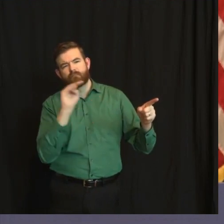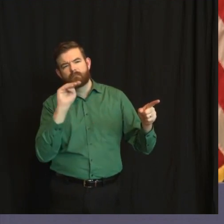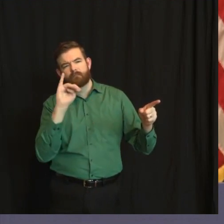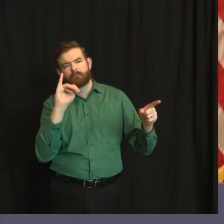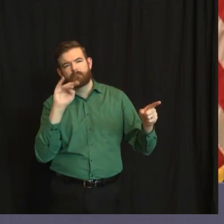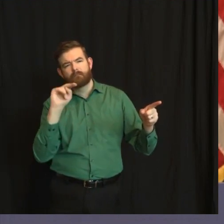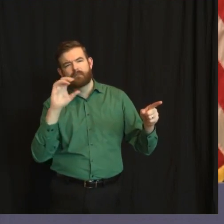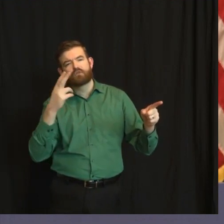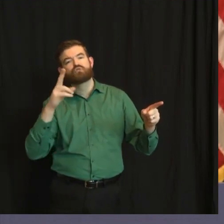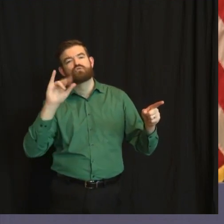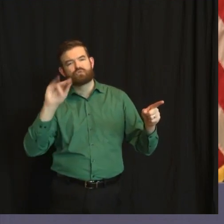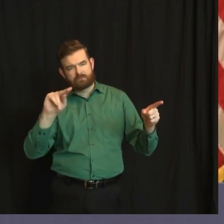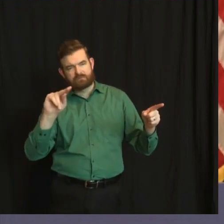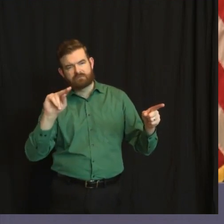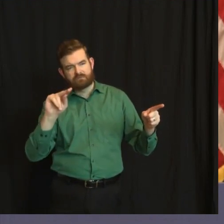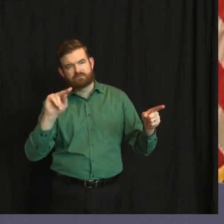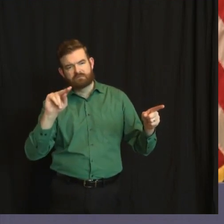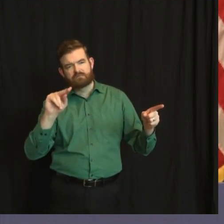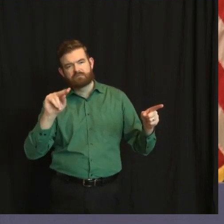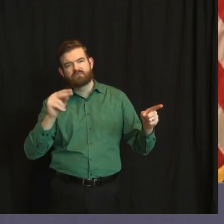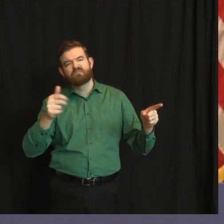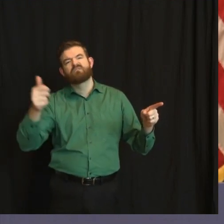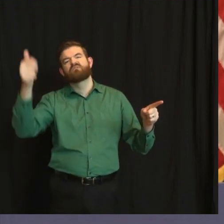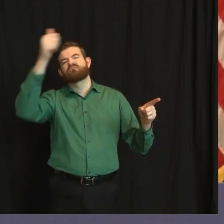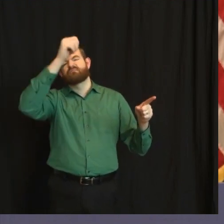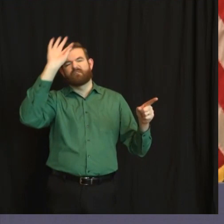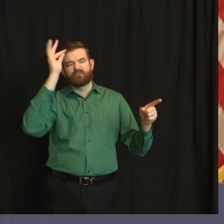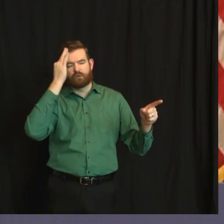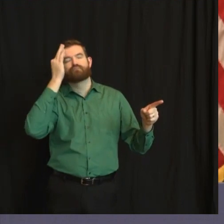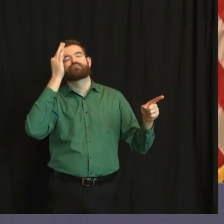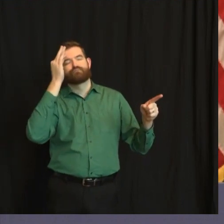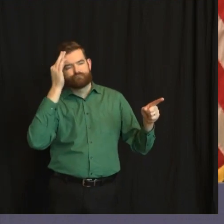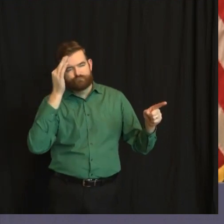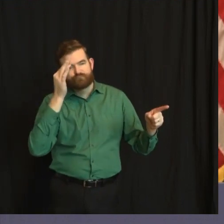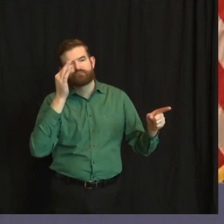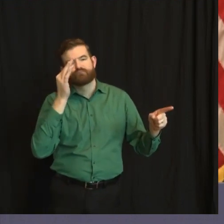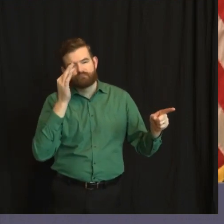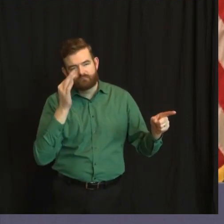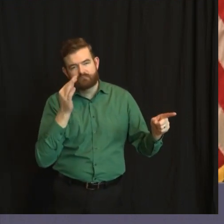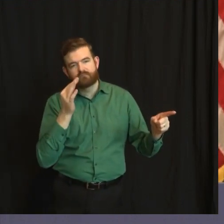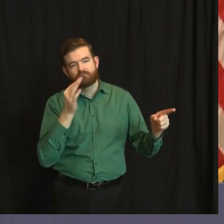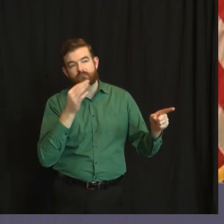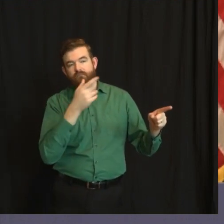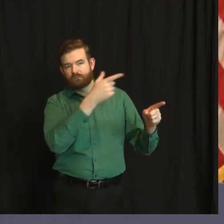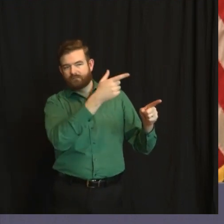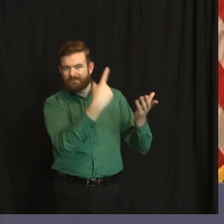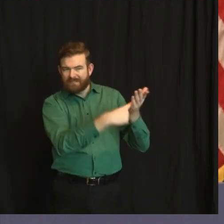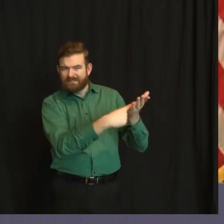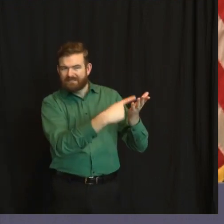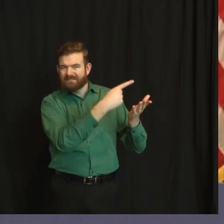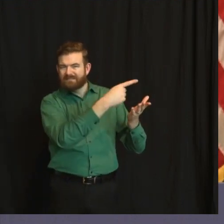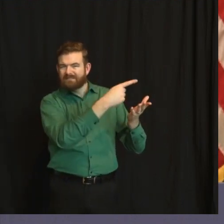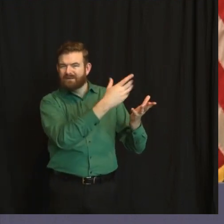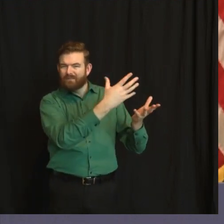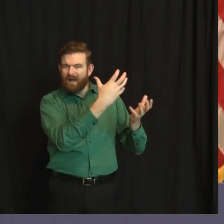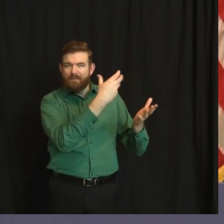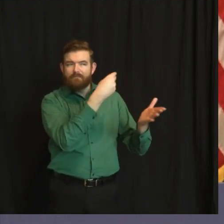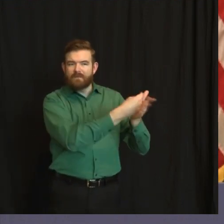unlock all of that CARES Act money. We clearly are going to want to borrow and take advantage of the Federal Reserve